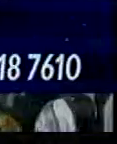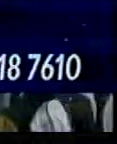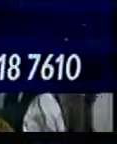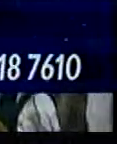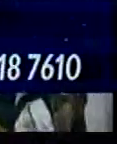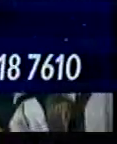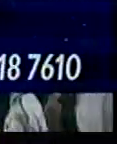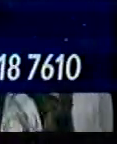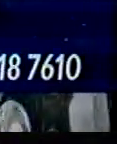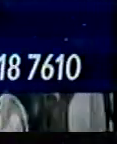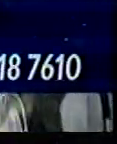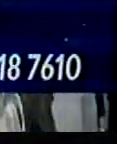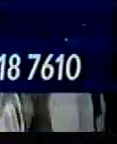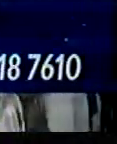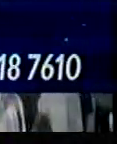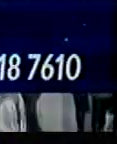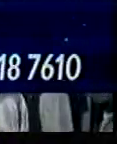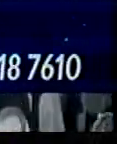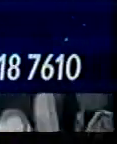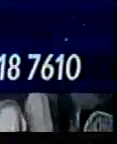God.